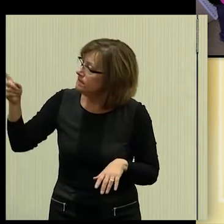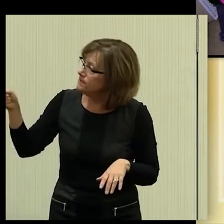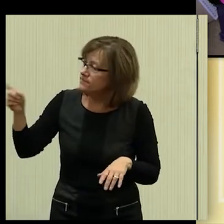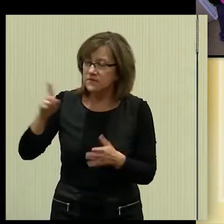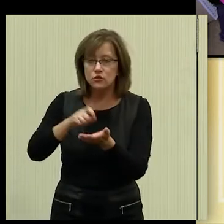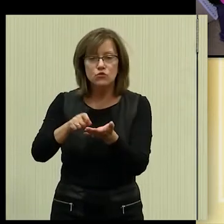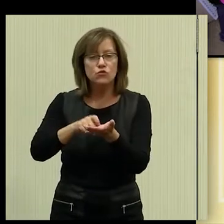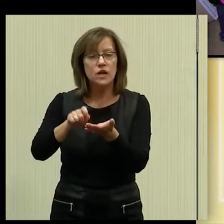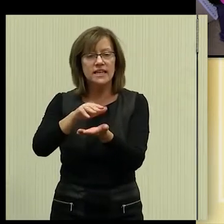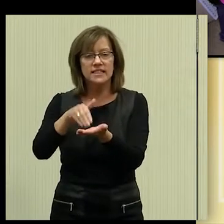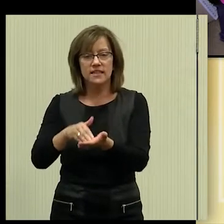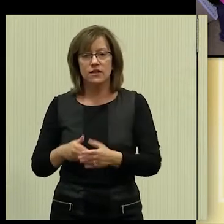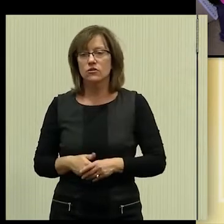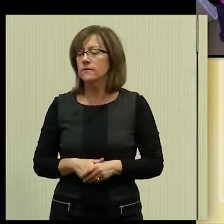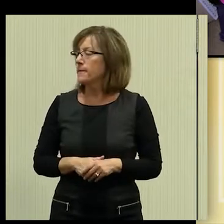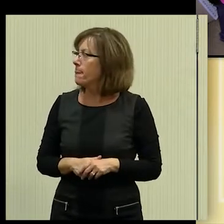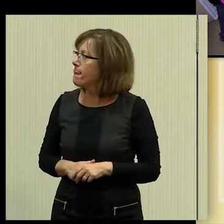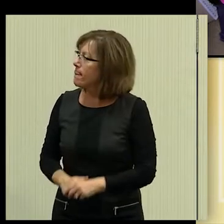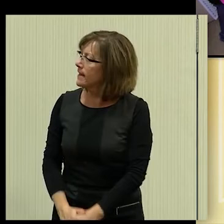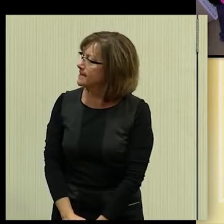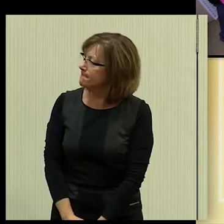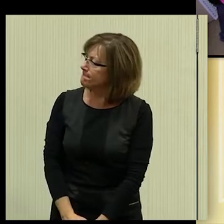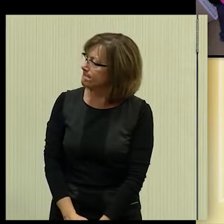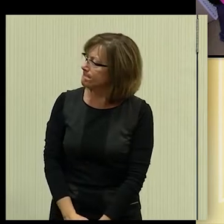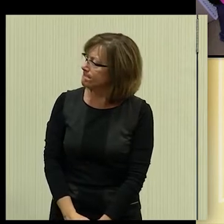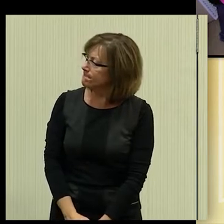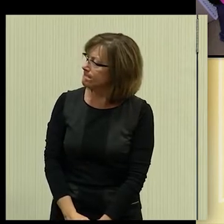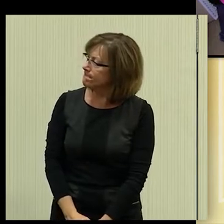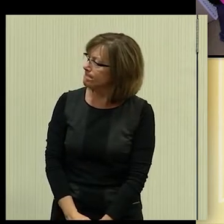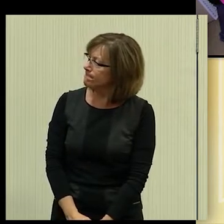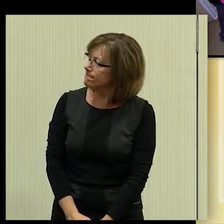second. Notice some differences.